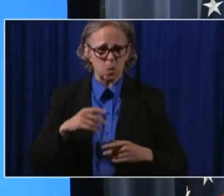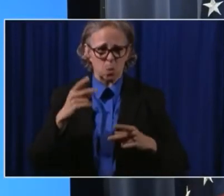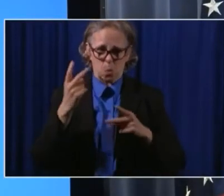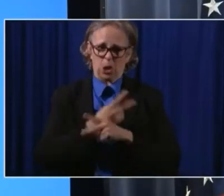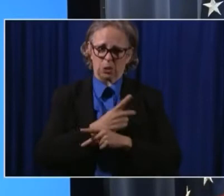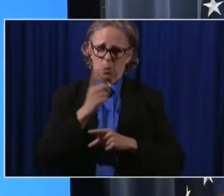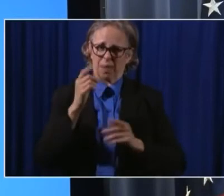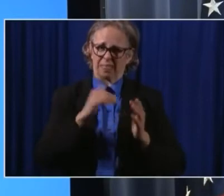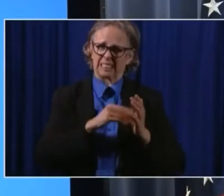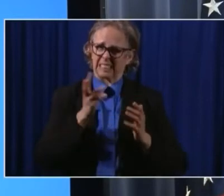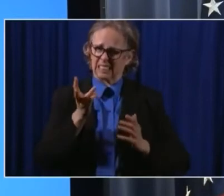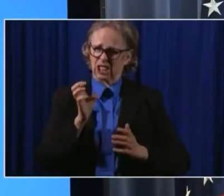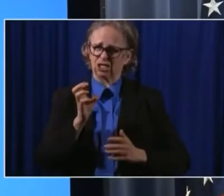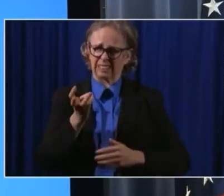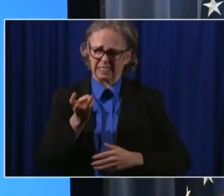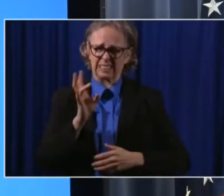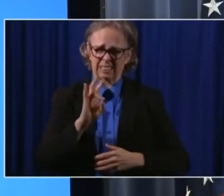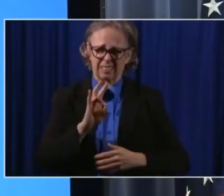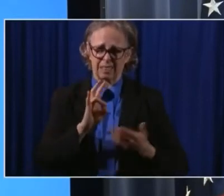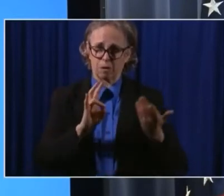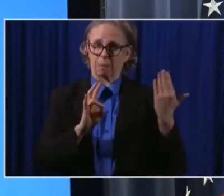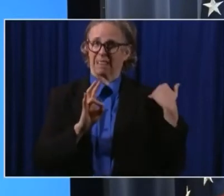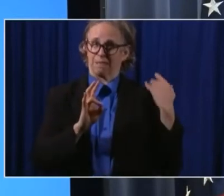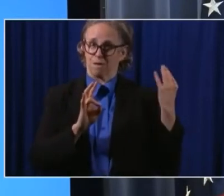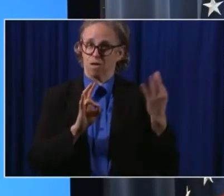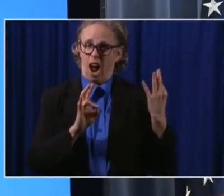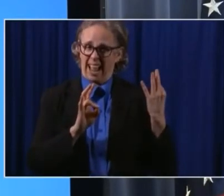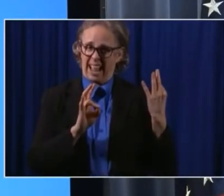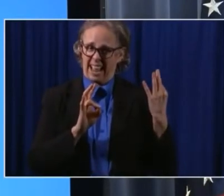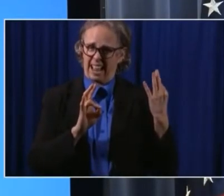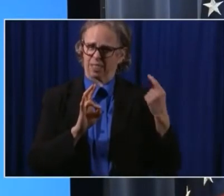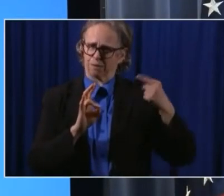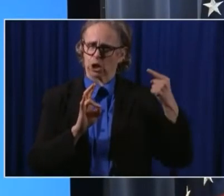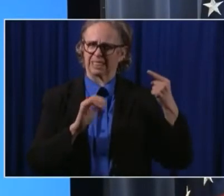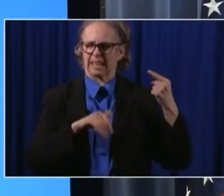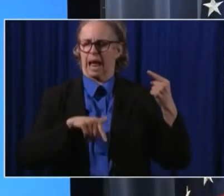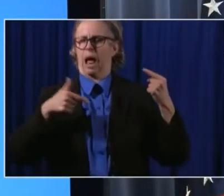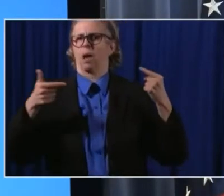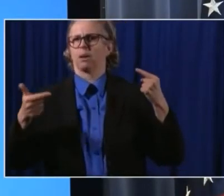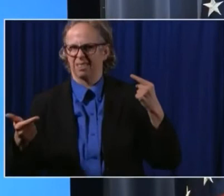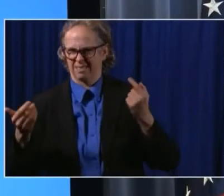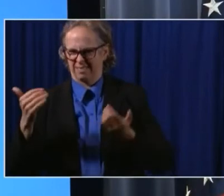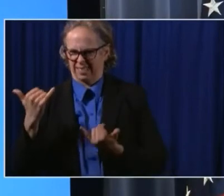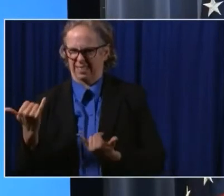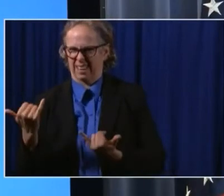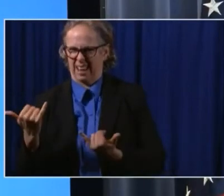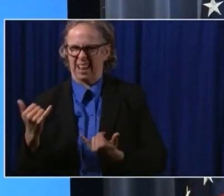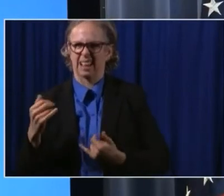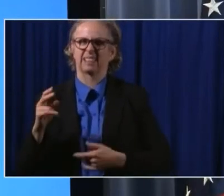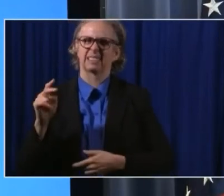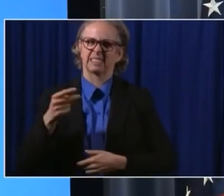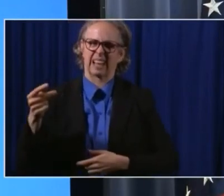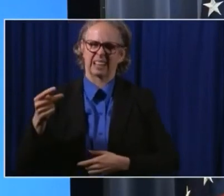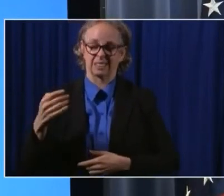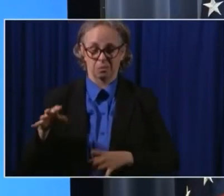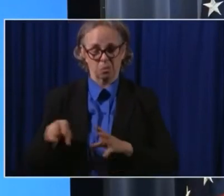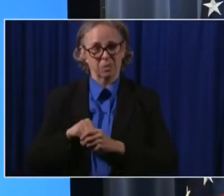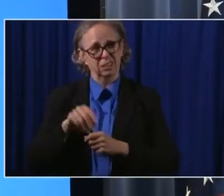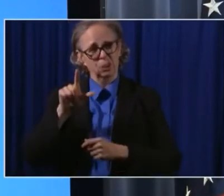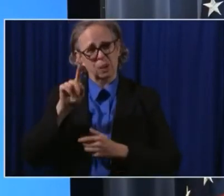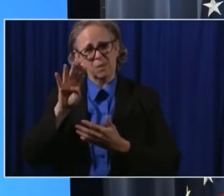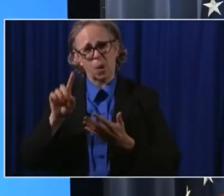1,679 new cases last Friday. Sadly, we had 16 more deaths reported since yesterday.